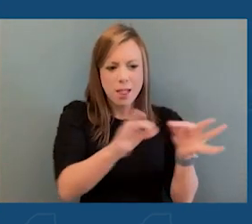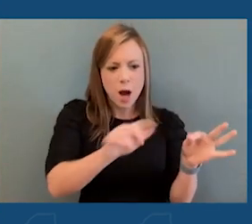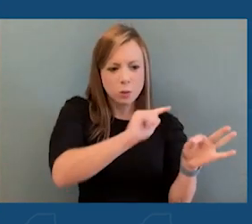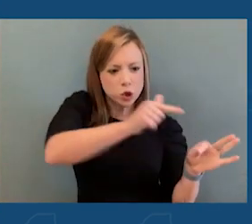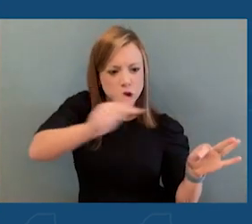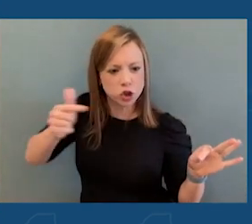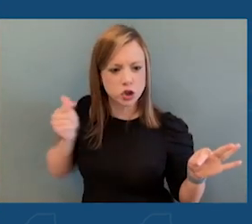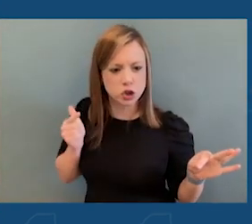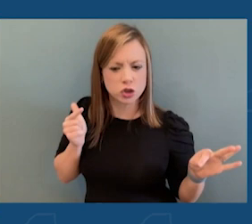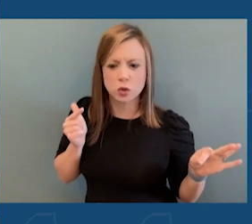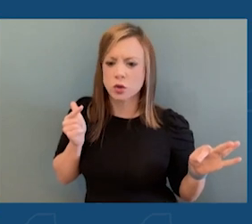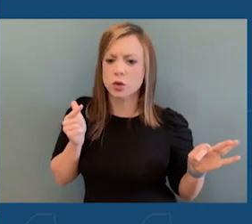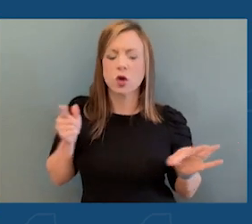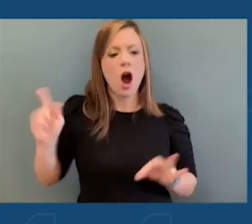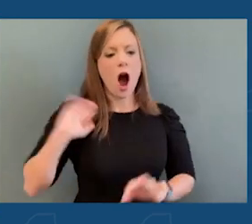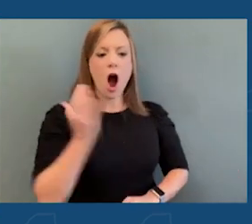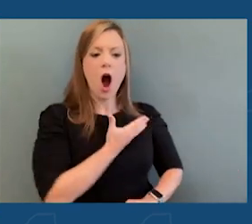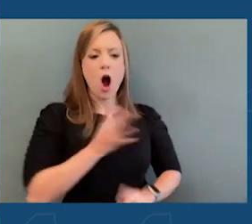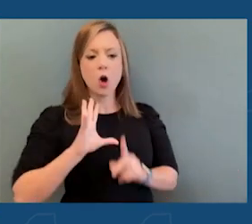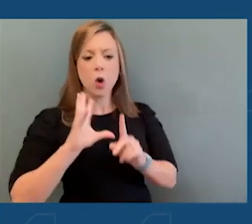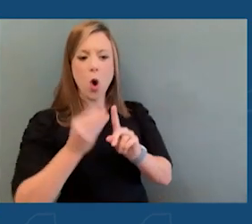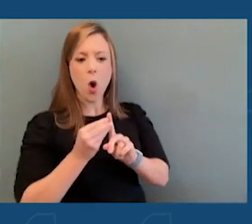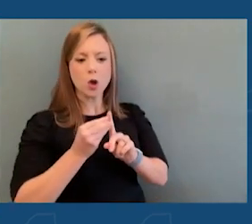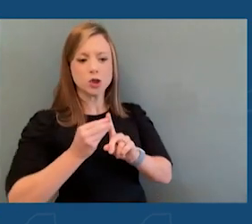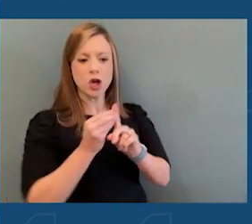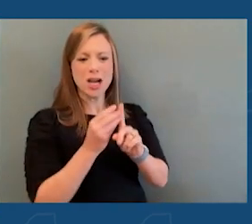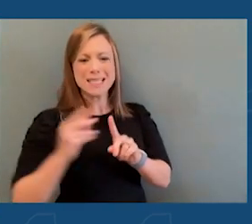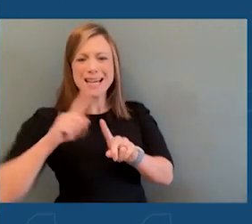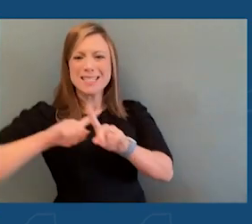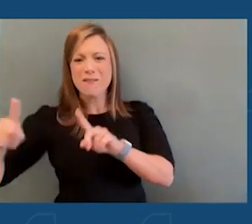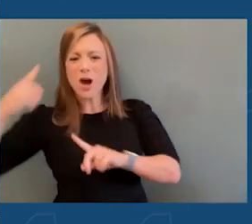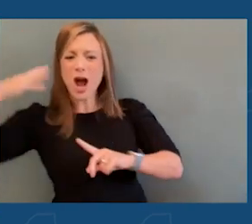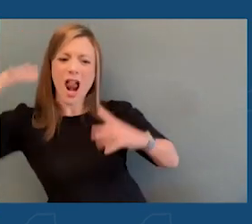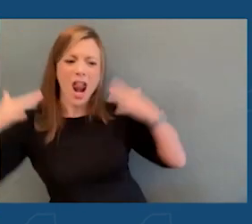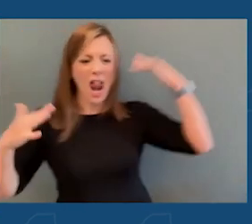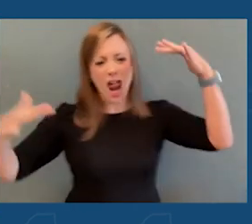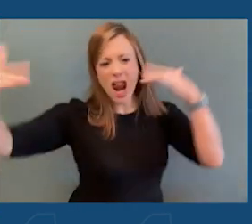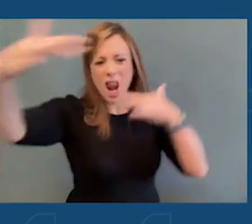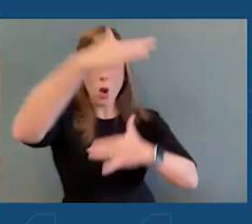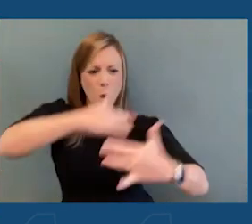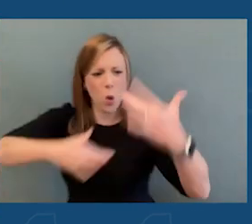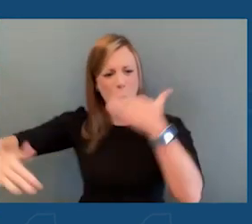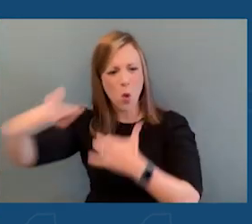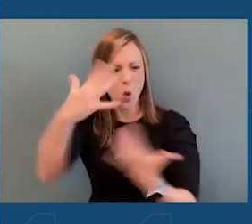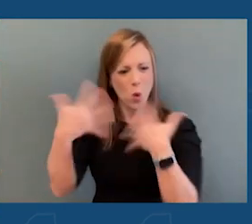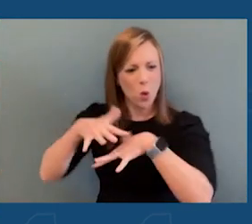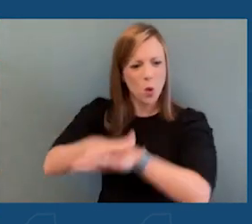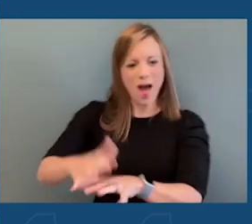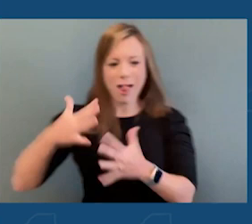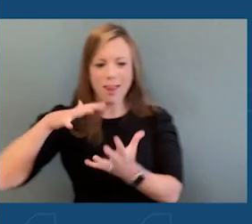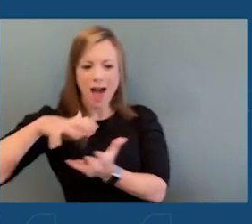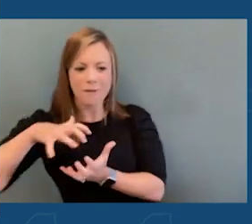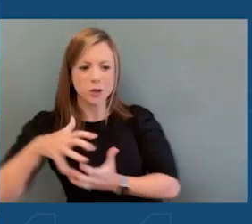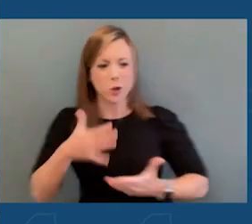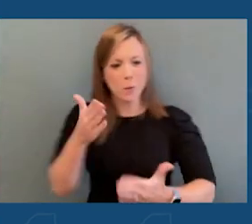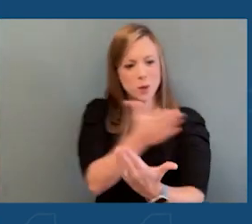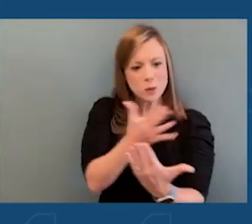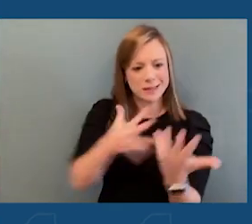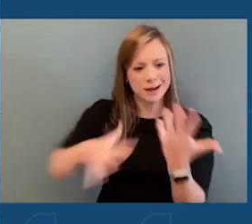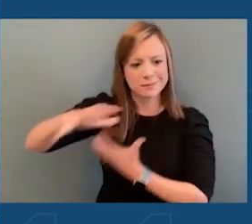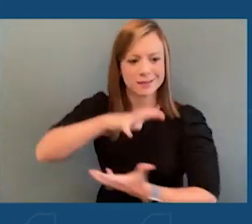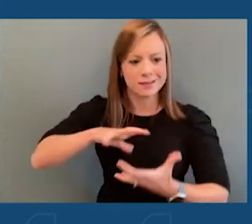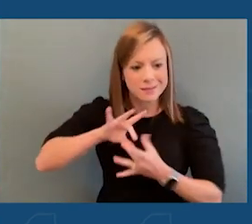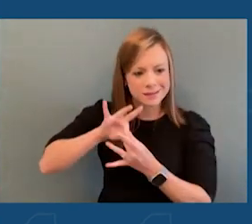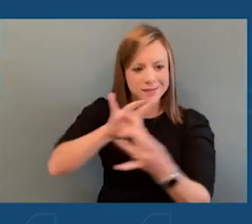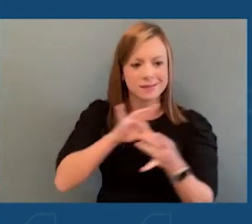Our culture is a symphony of laughter and music. Our vibrant spirit is our art.